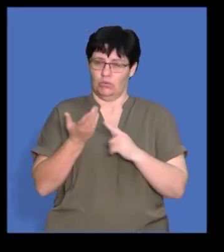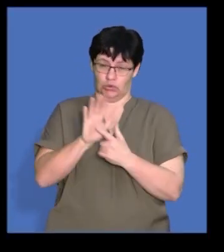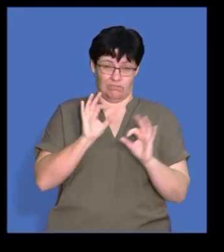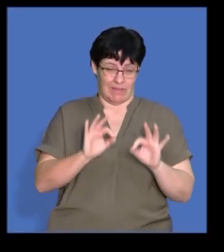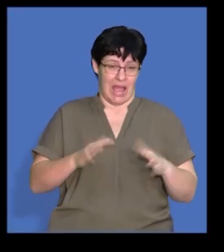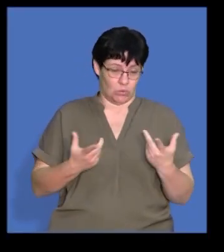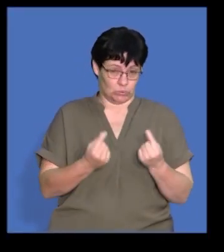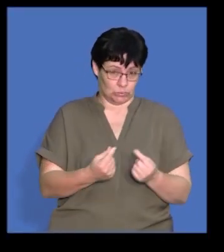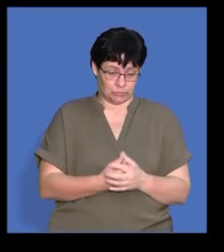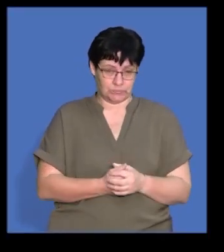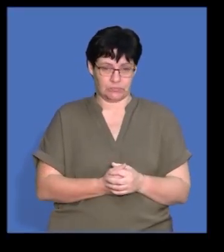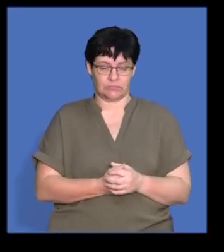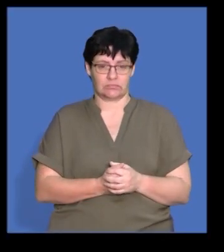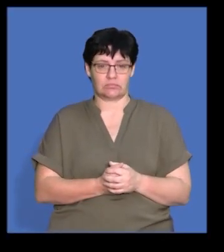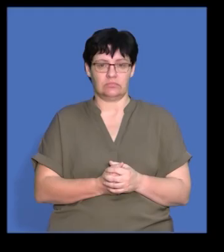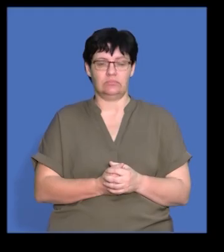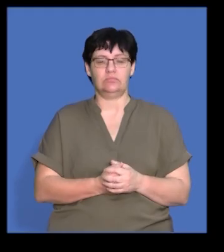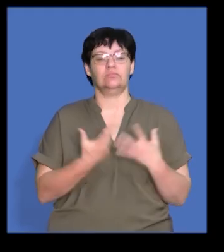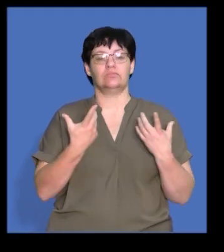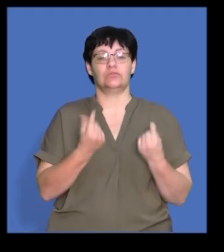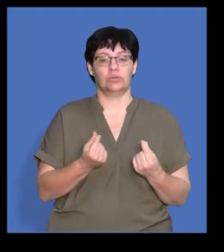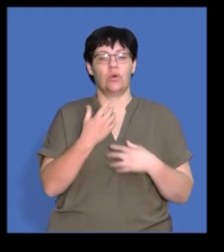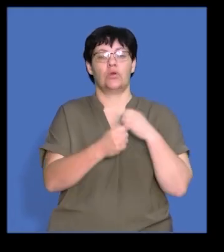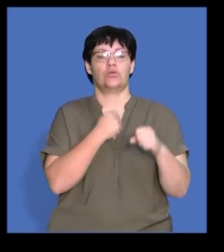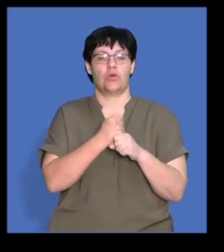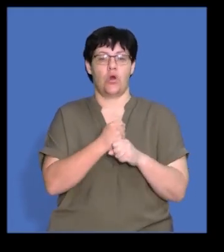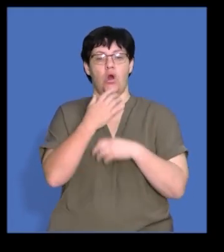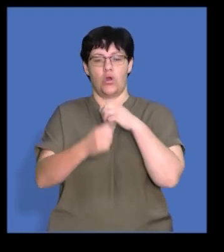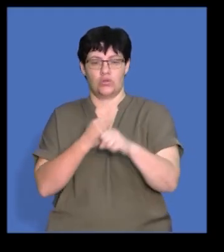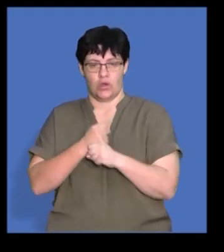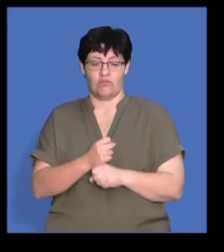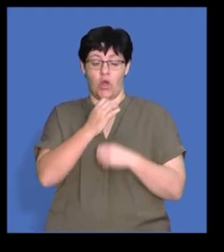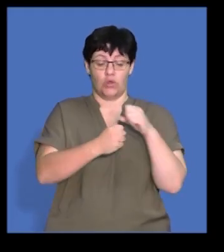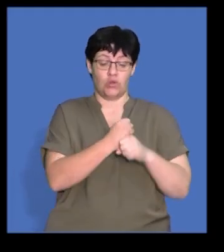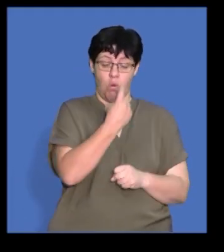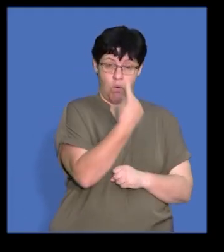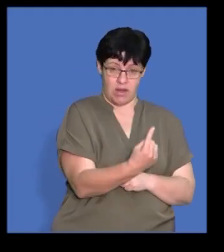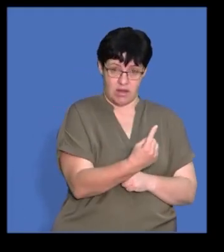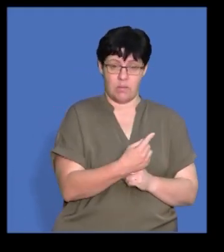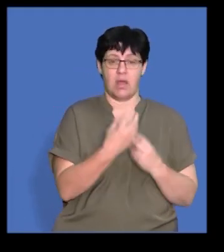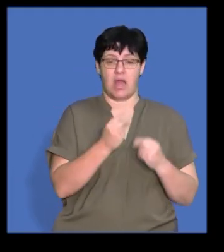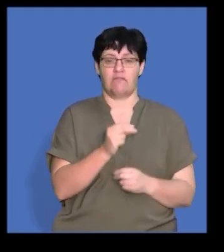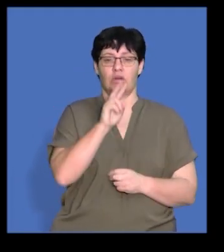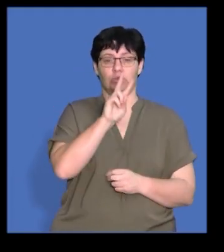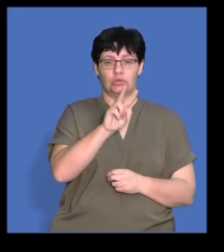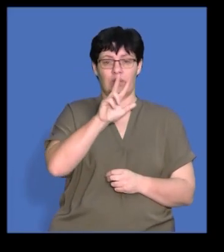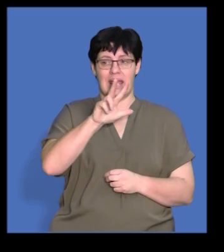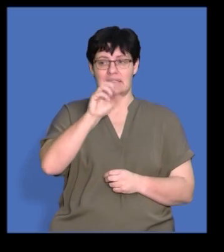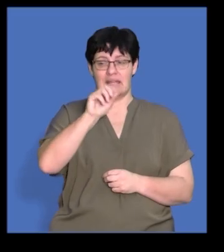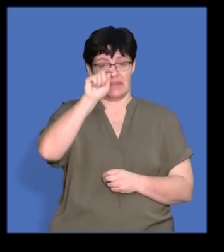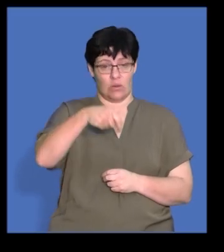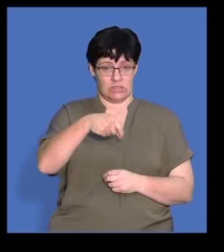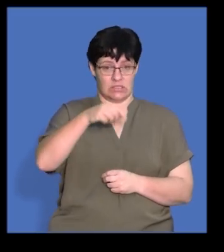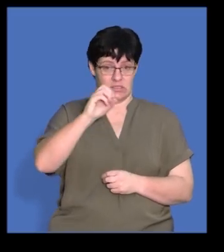that. So what we have is we're going to do this year by year. So for year 1, we have our 280,000 Rand,